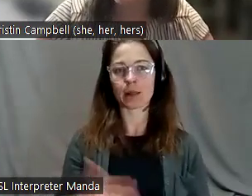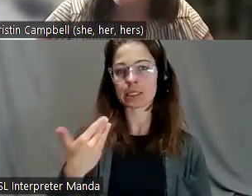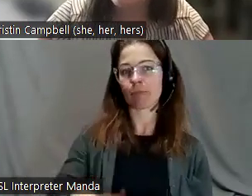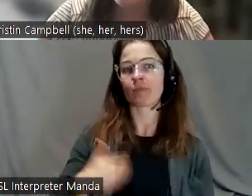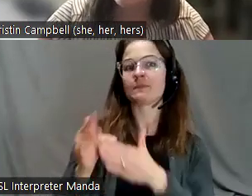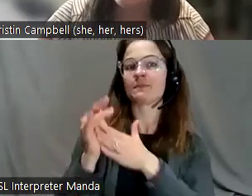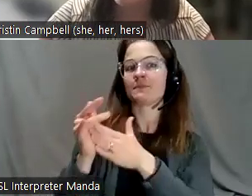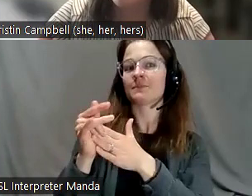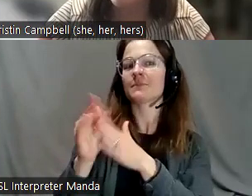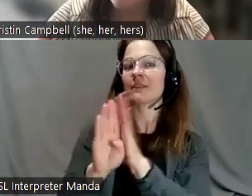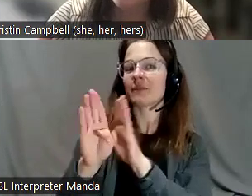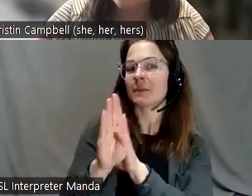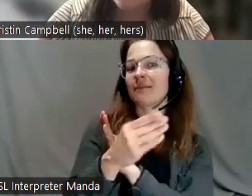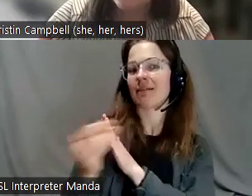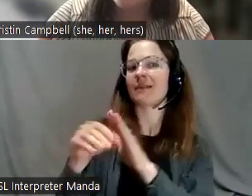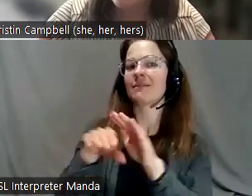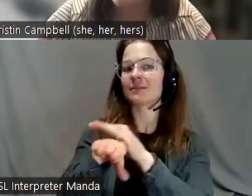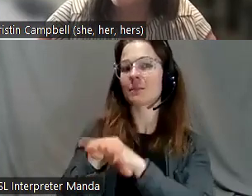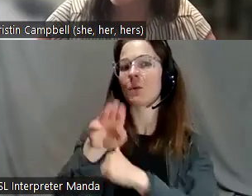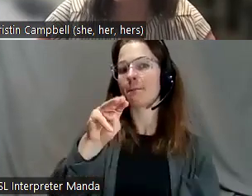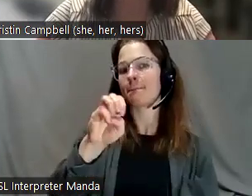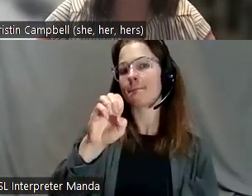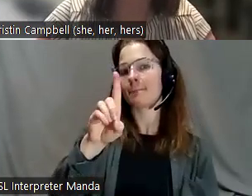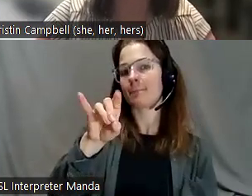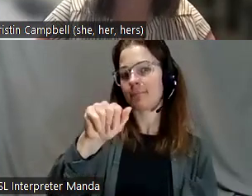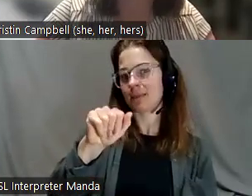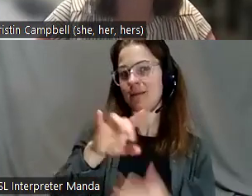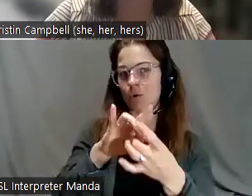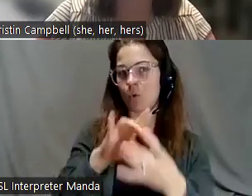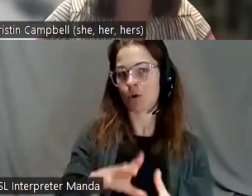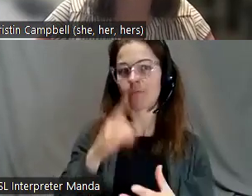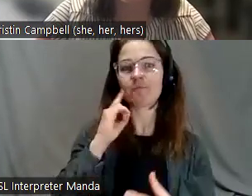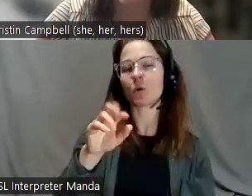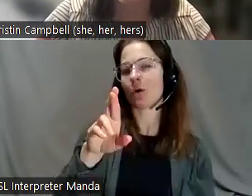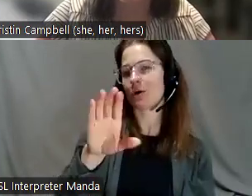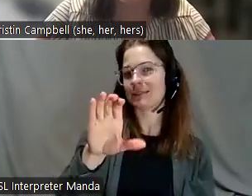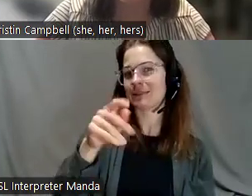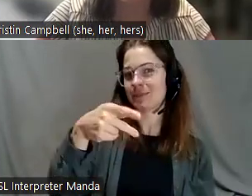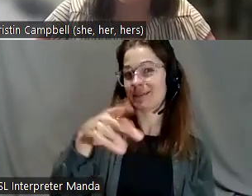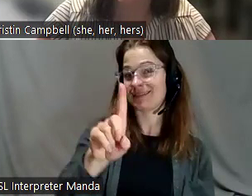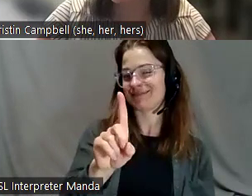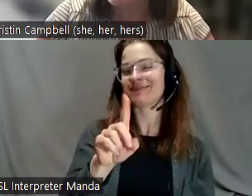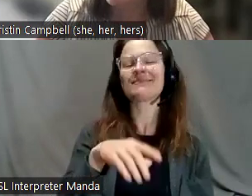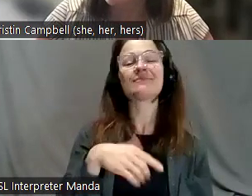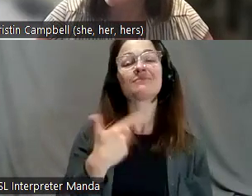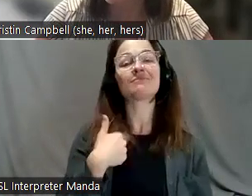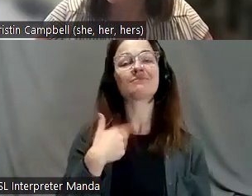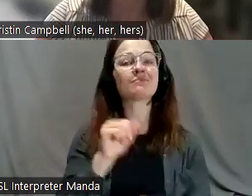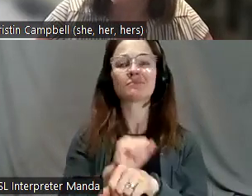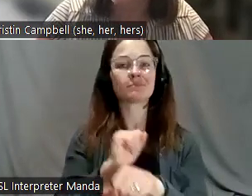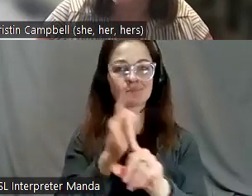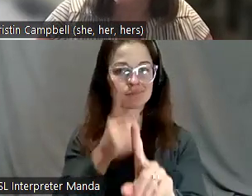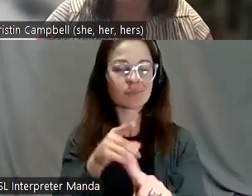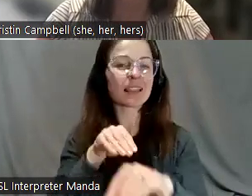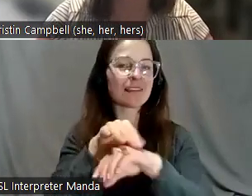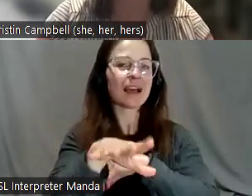Leadership Development and Accessible Media Coordinator over at the RCPD. And with that, I get to advise a student group on campus called